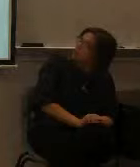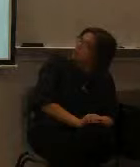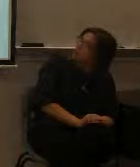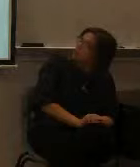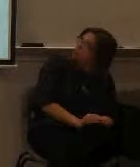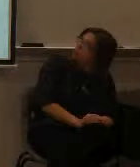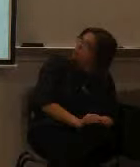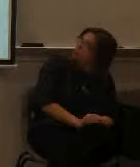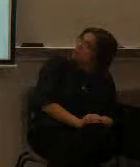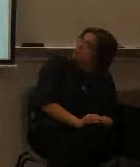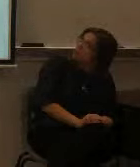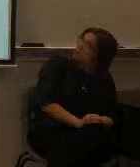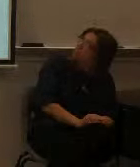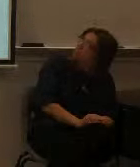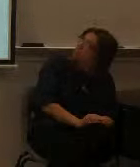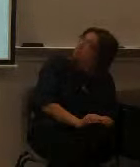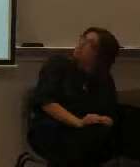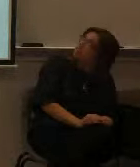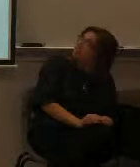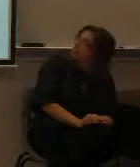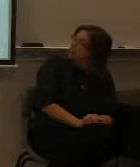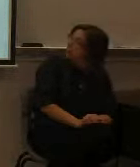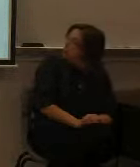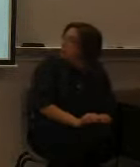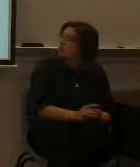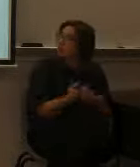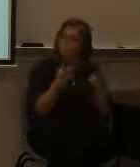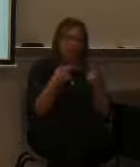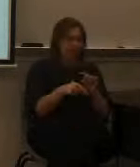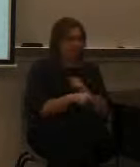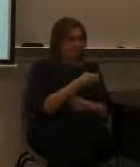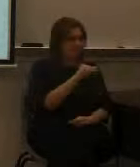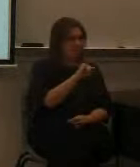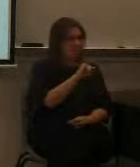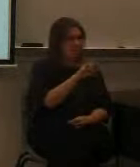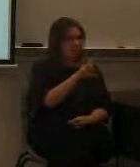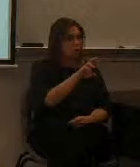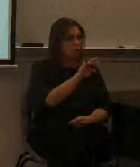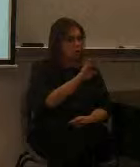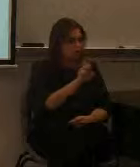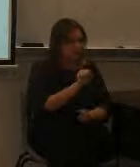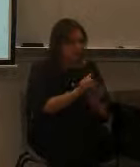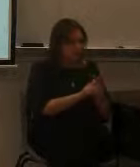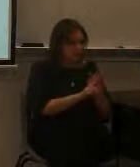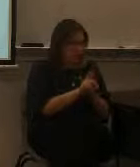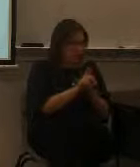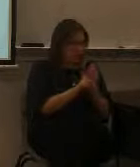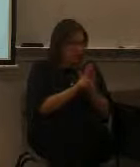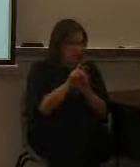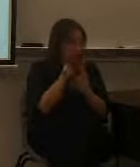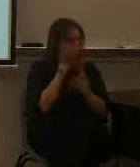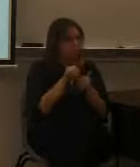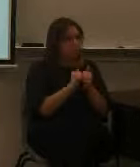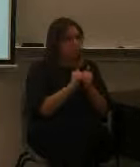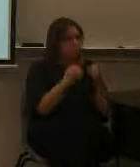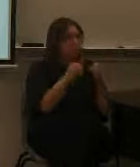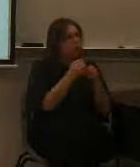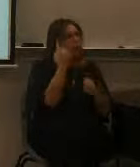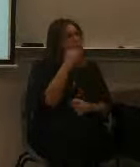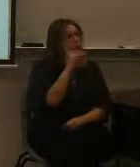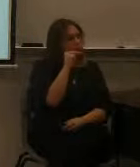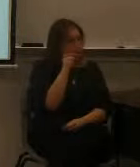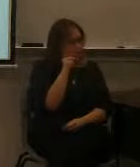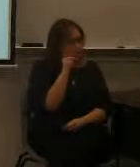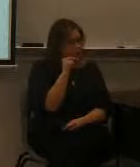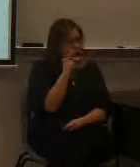and one of the things that we talked about is, as these microbes developed, is that they would be competing more for